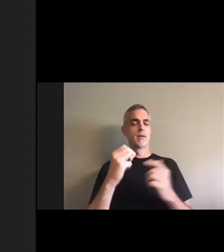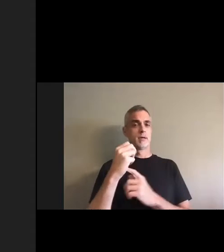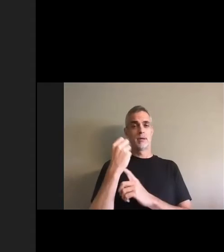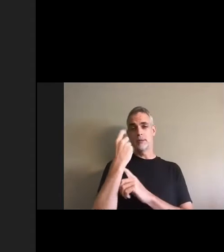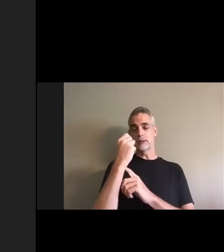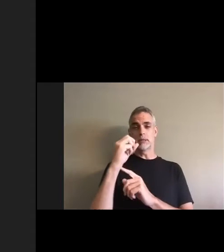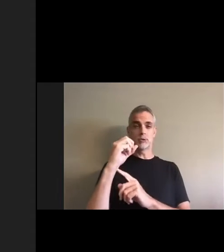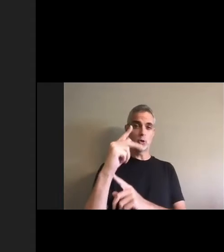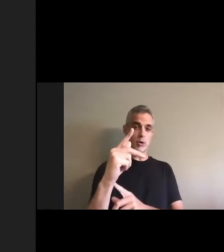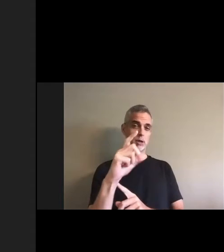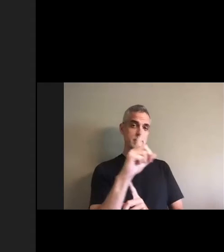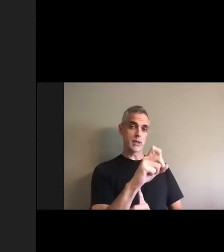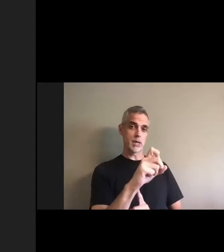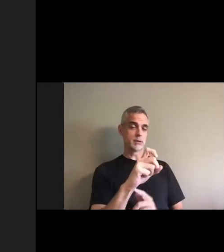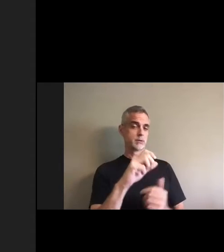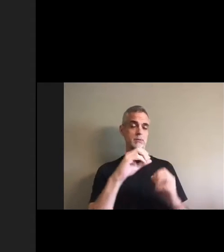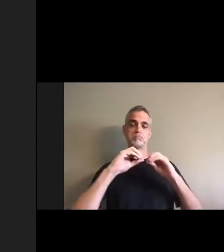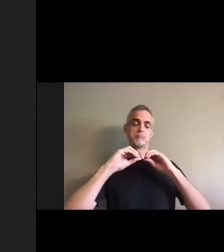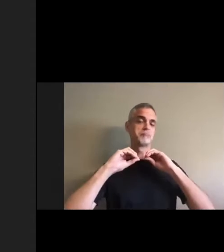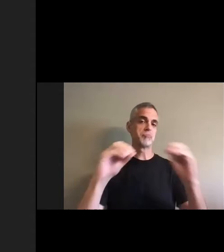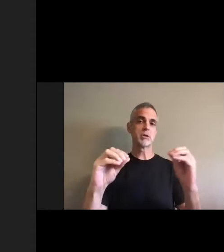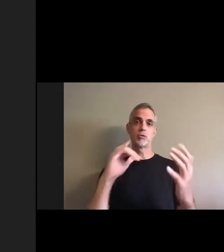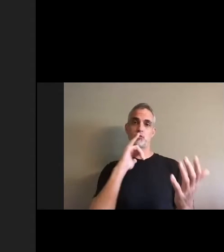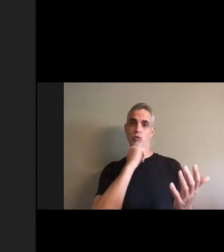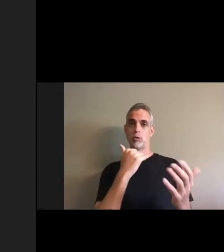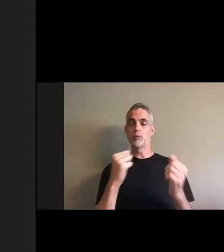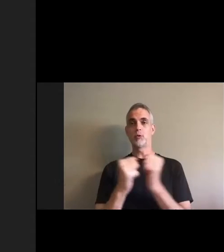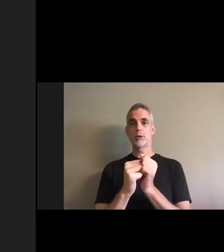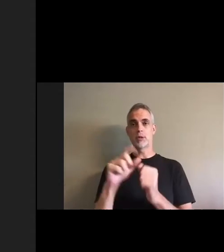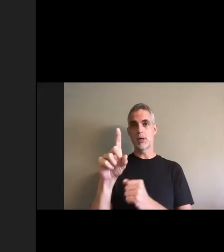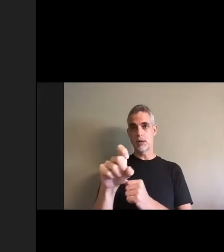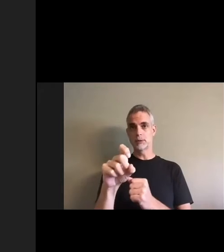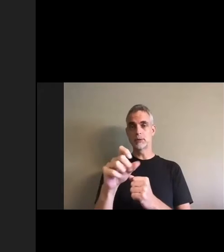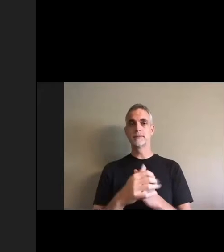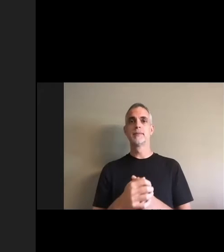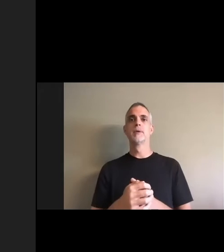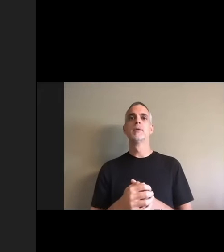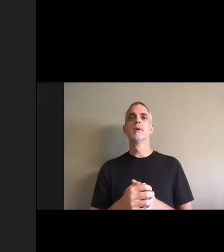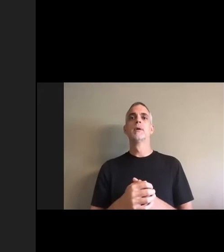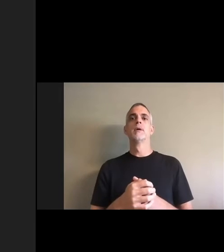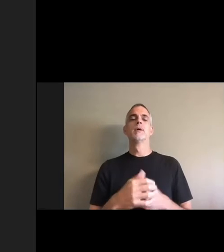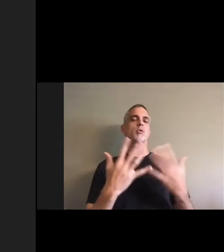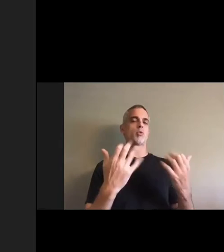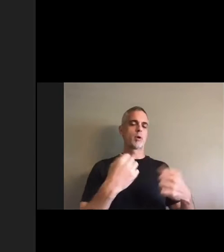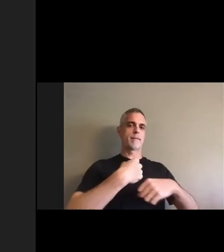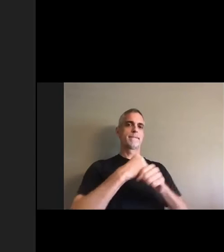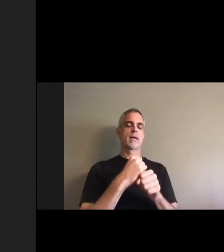I will expand on this. It's okay to ask. There's nothing wrong with asking.